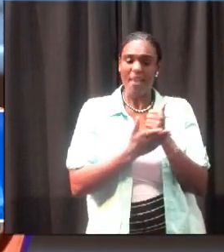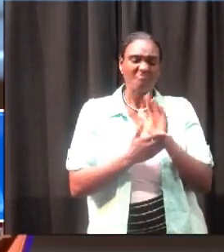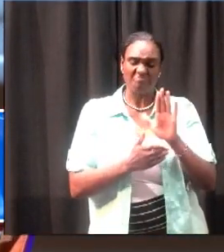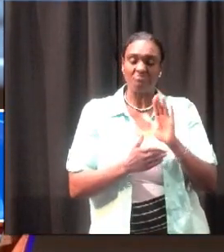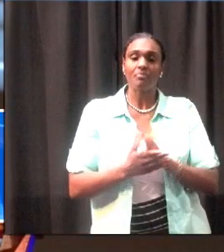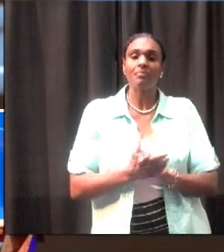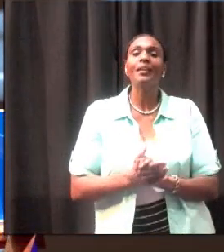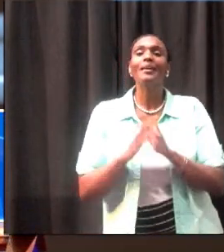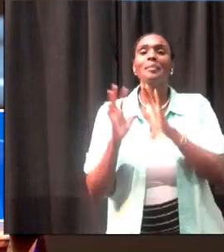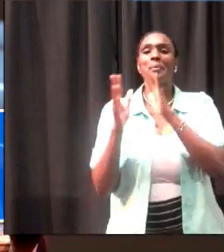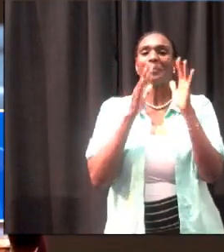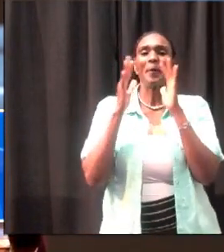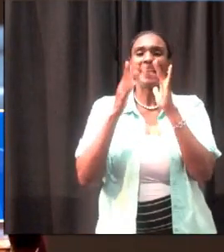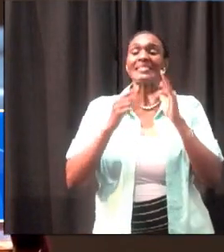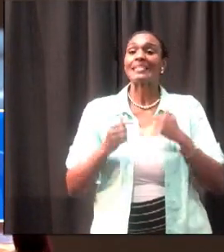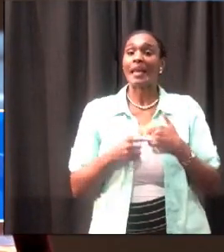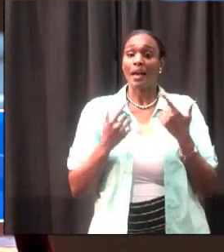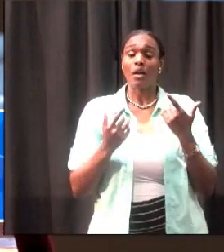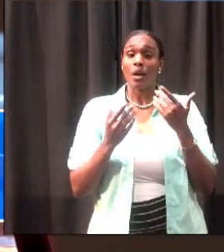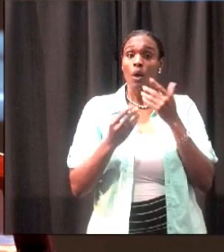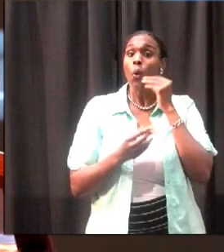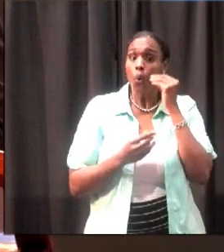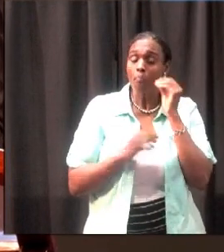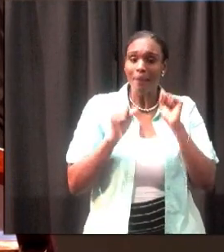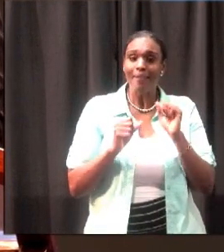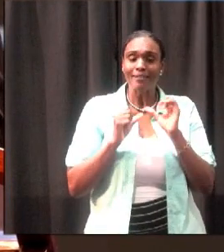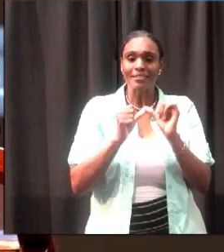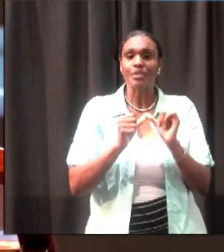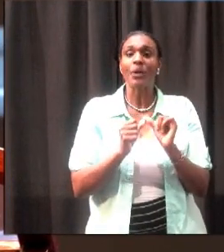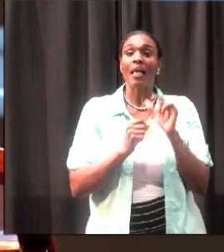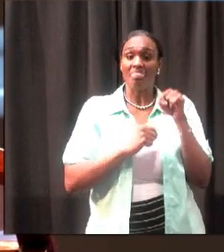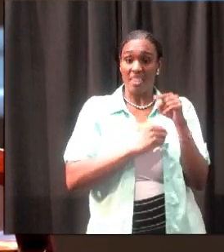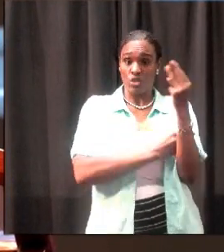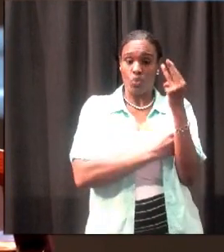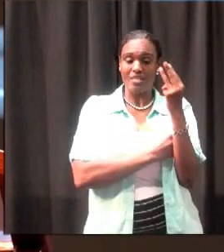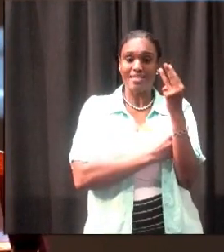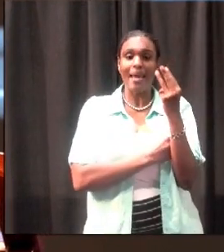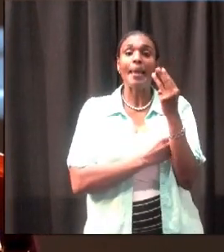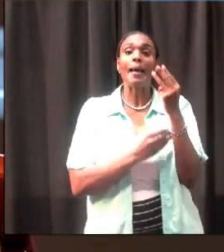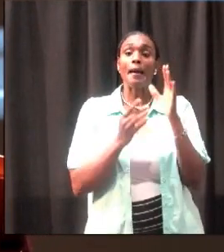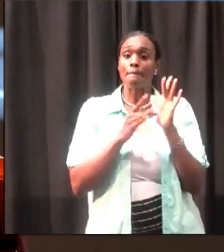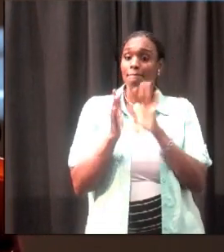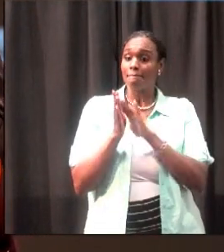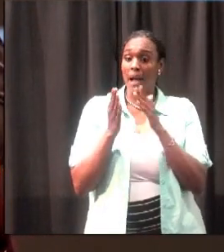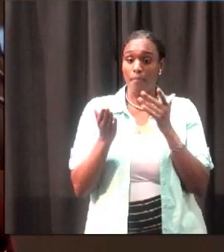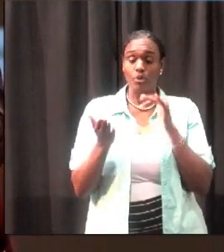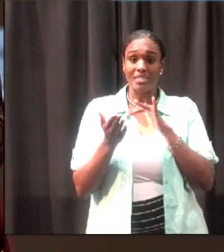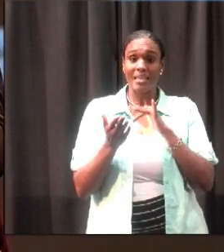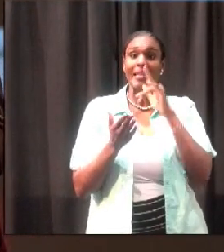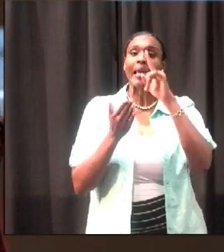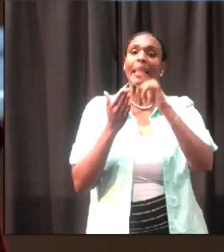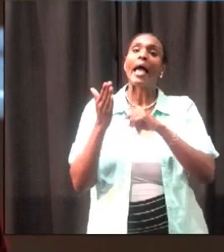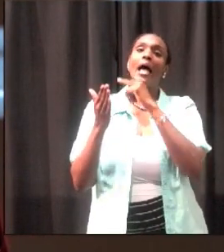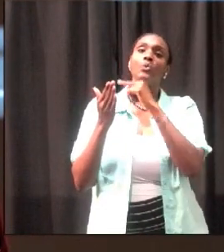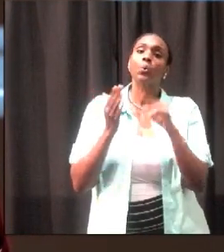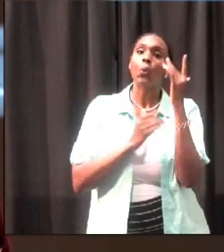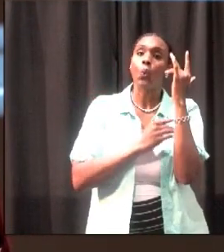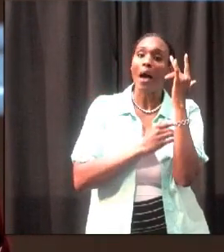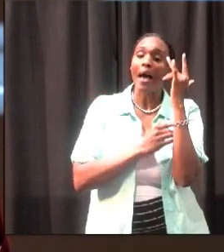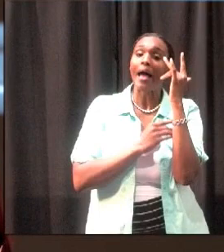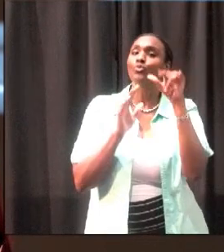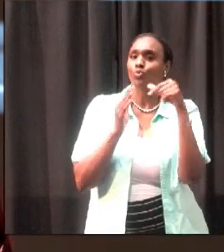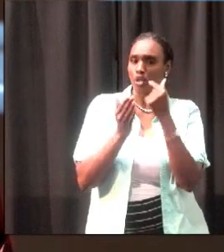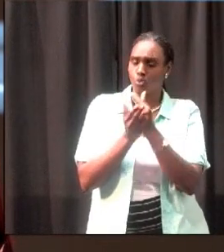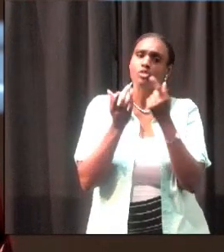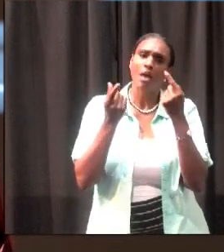God a hand clap praise even in your homes. Now, let me say this. On this Wednesday, there will not be Bible study because we have graduations that are